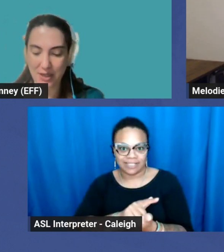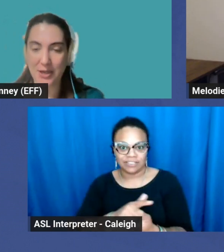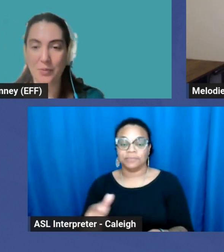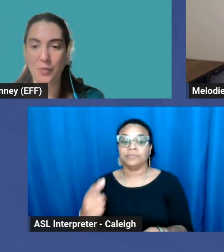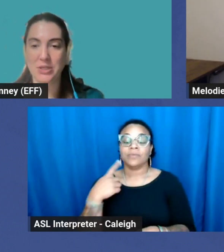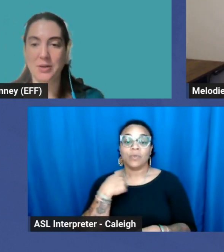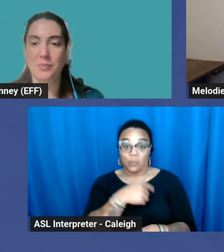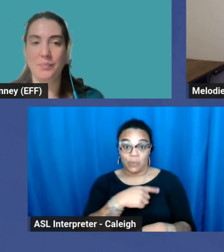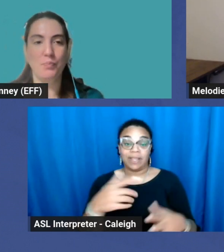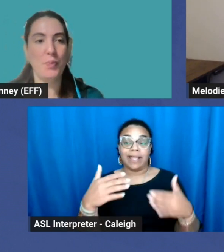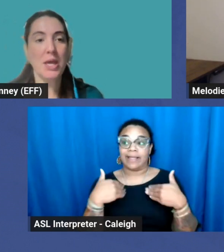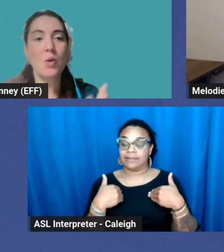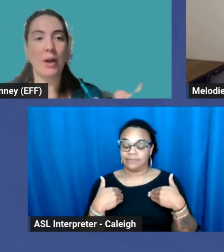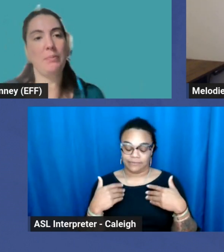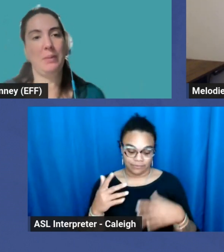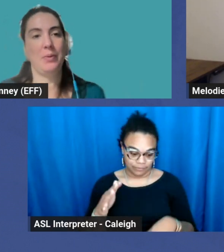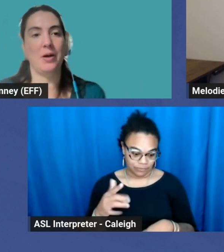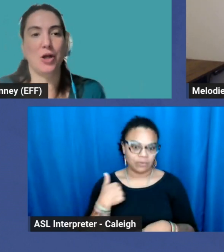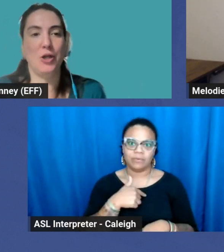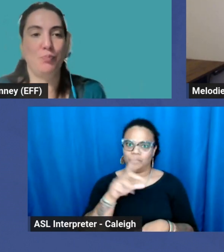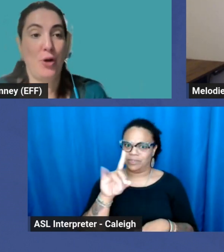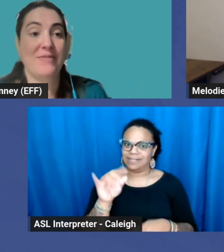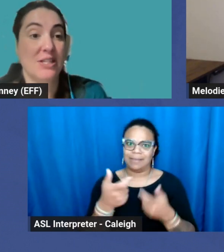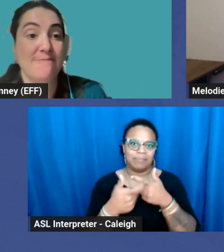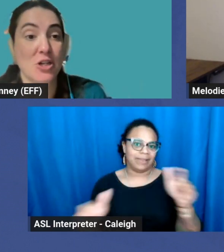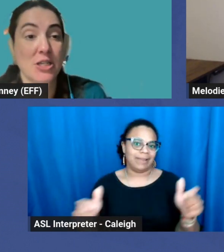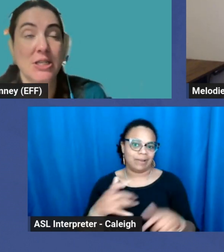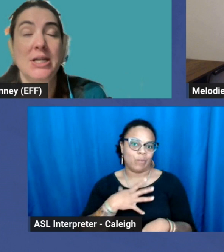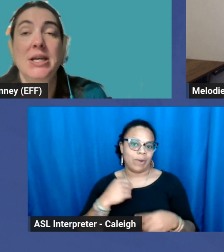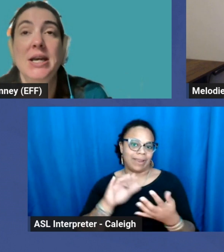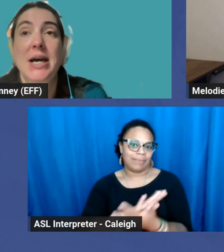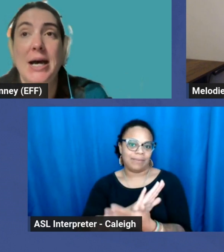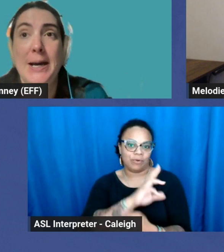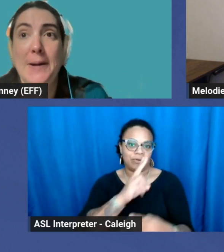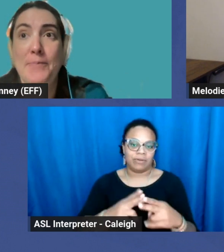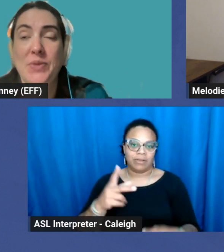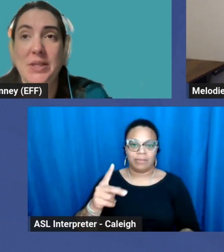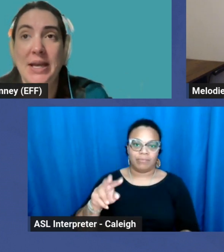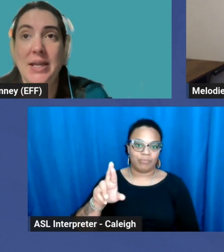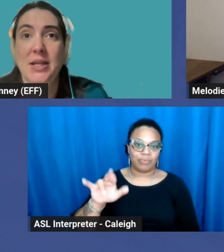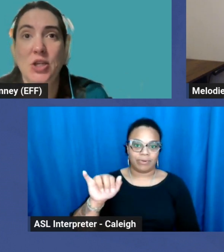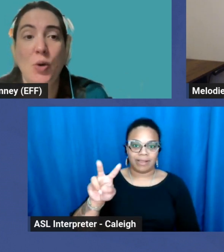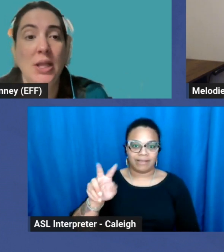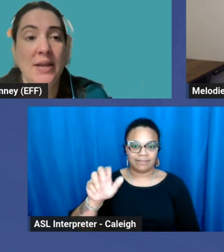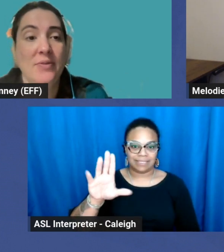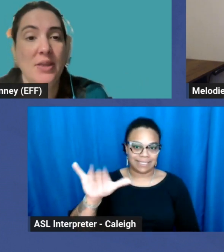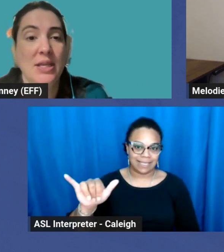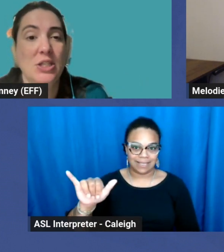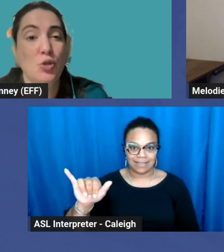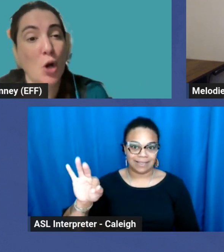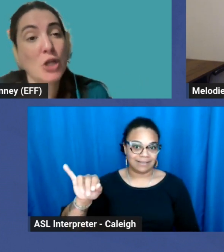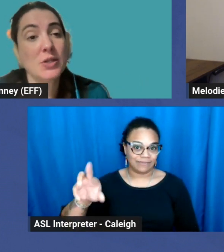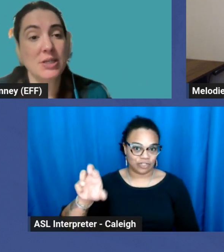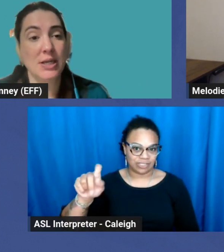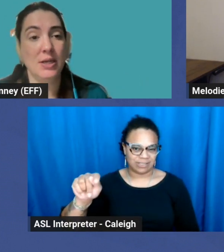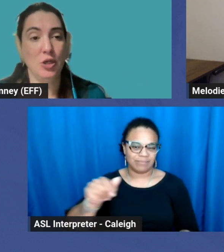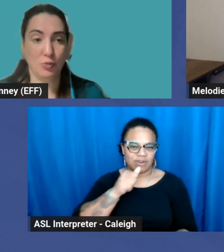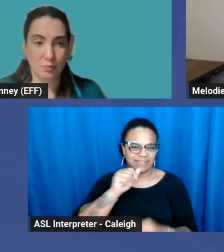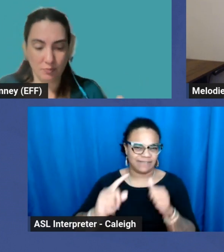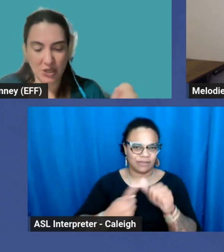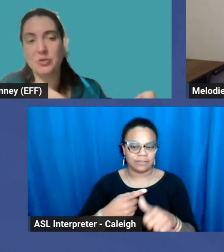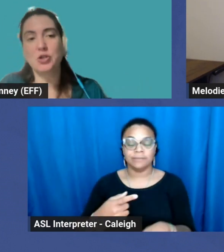have, we did a big white paper called Privacy First that, a lot of the things that we're also